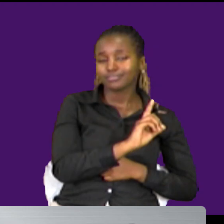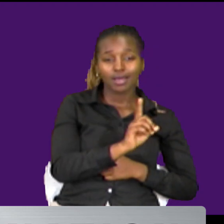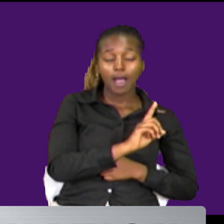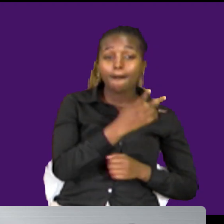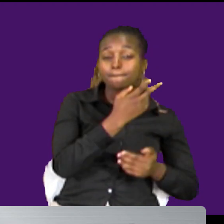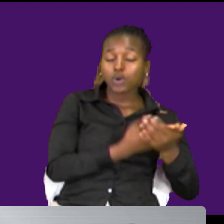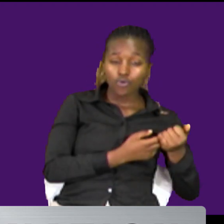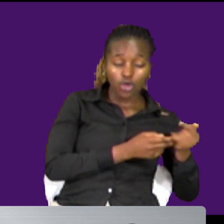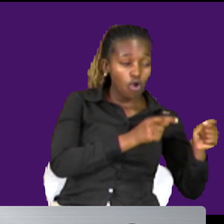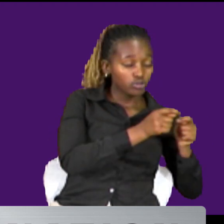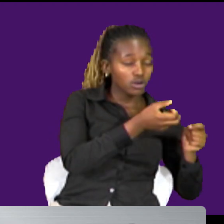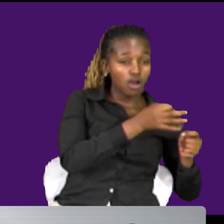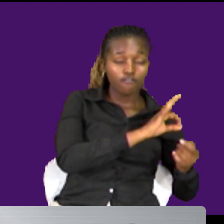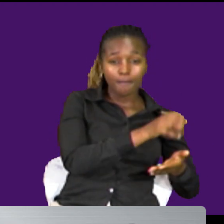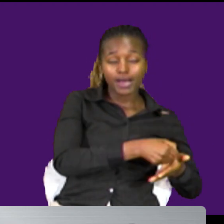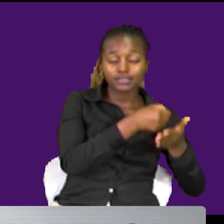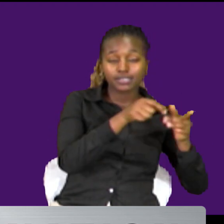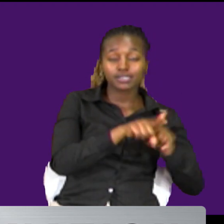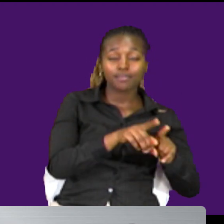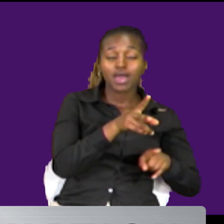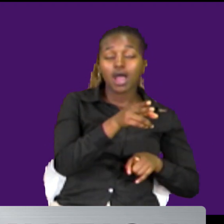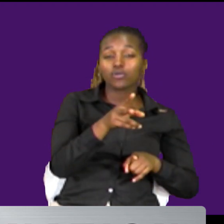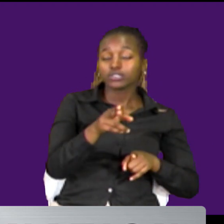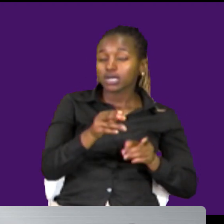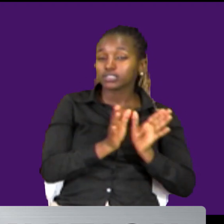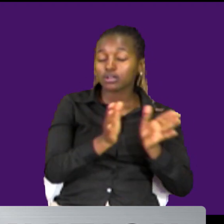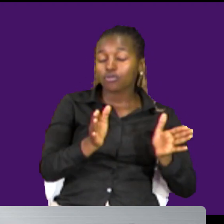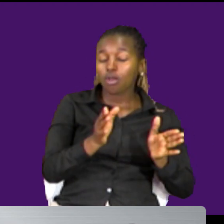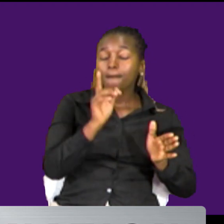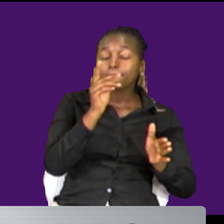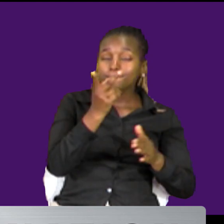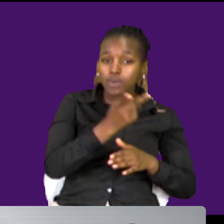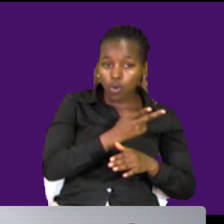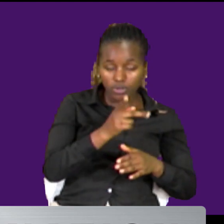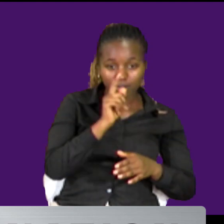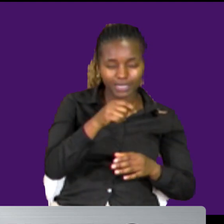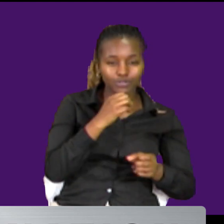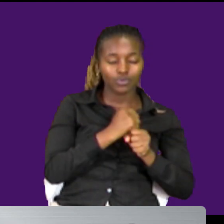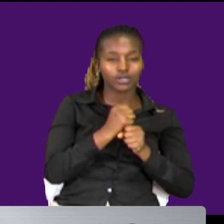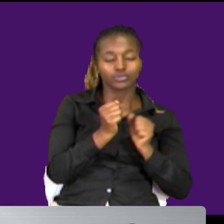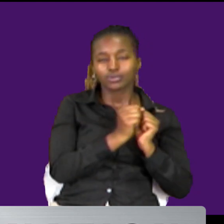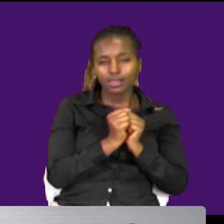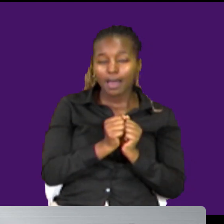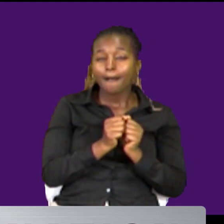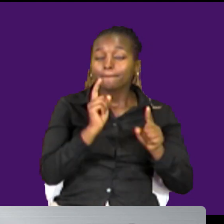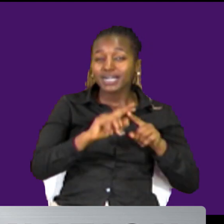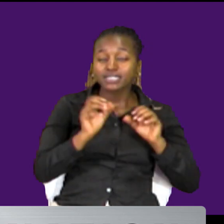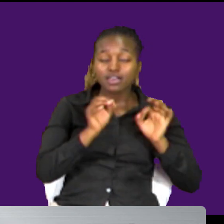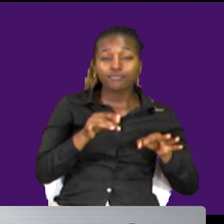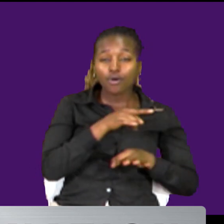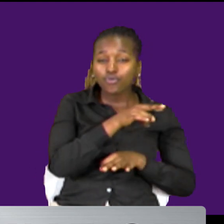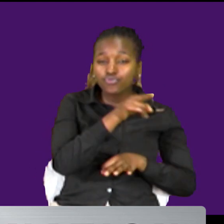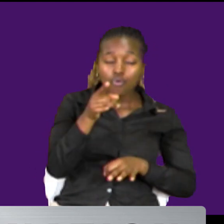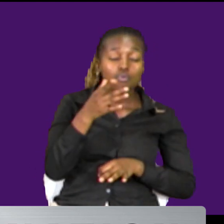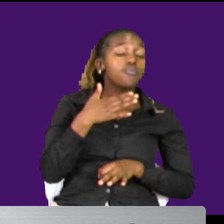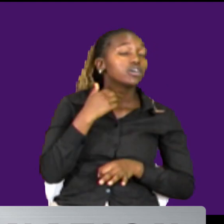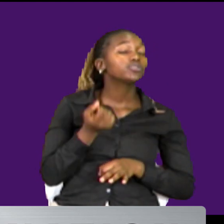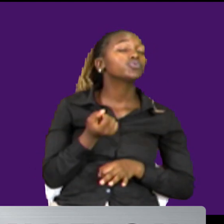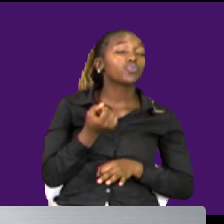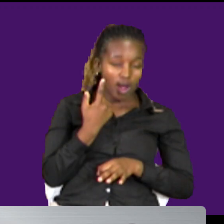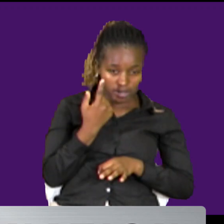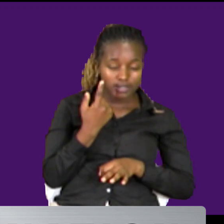and the control of budget. There's so much that is happening, but for you to understand Yeah. the content that the controller